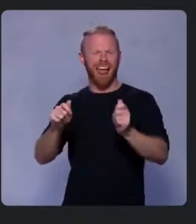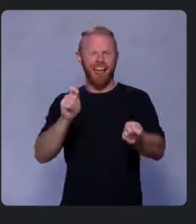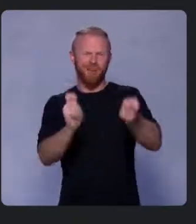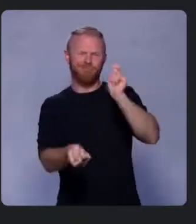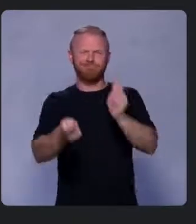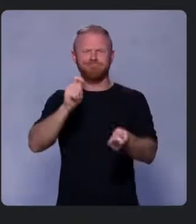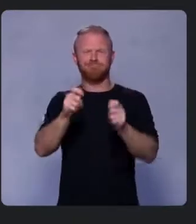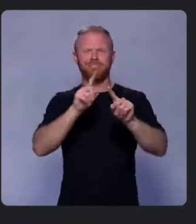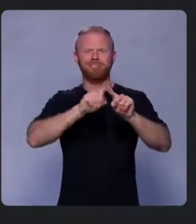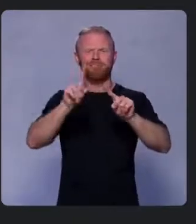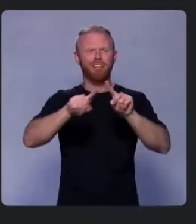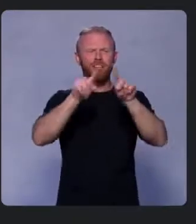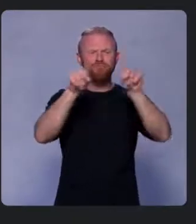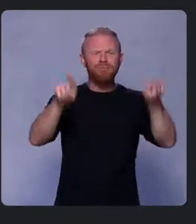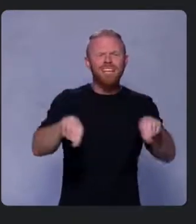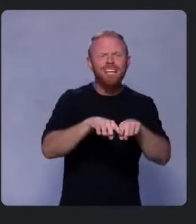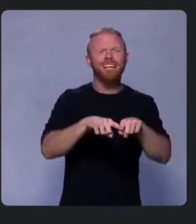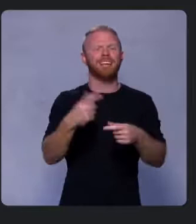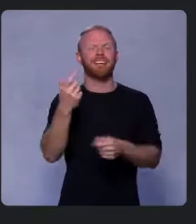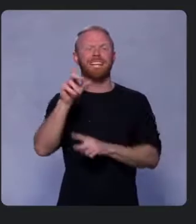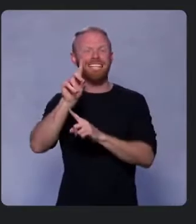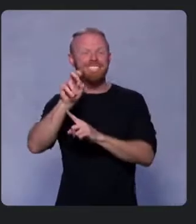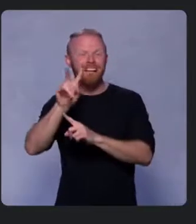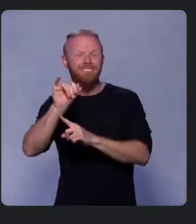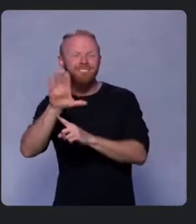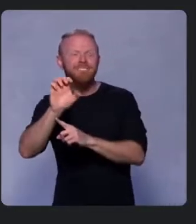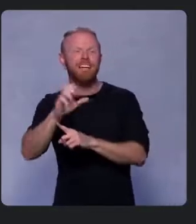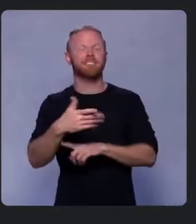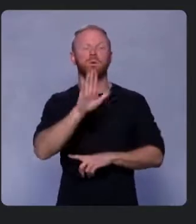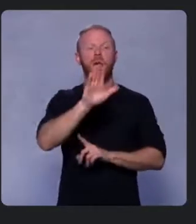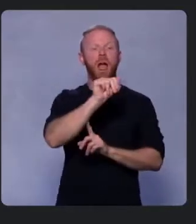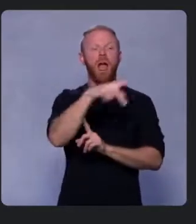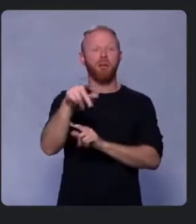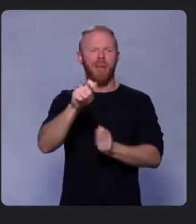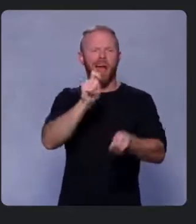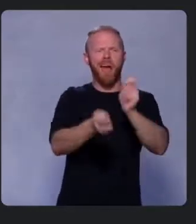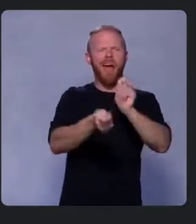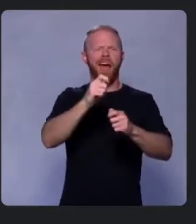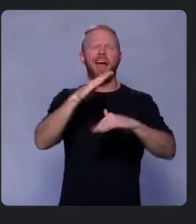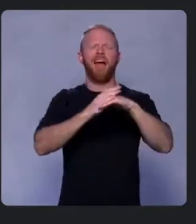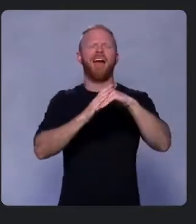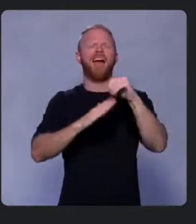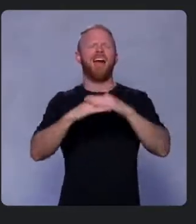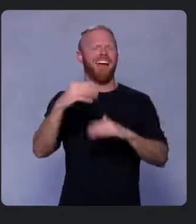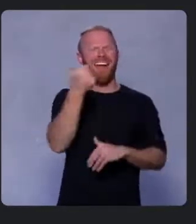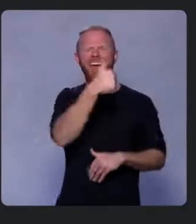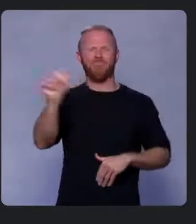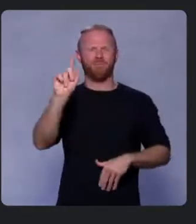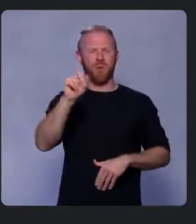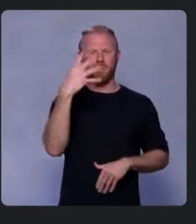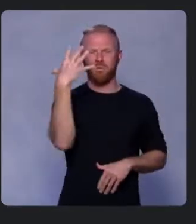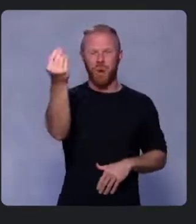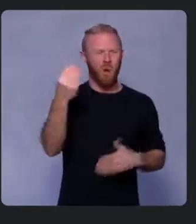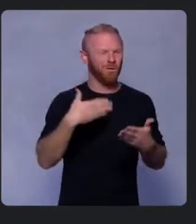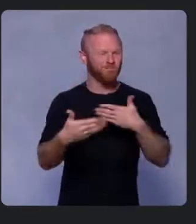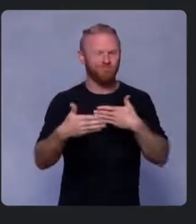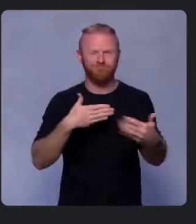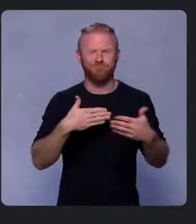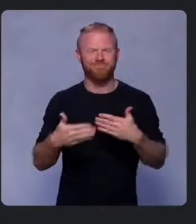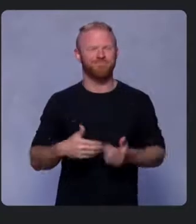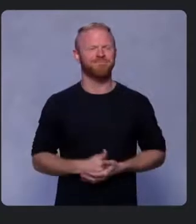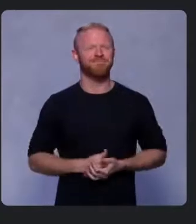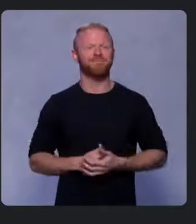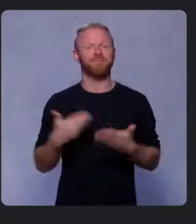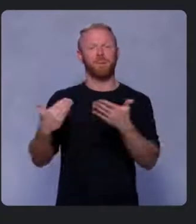fit every device. Your apps adapt comfortably every place you go. A new design